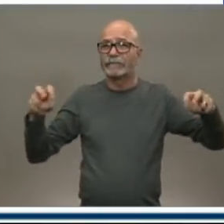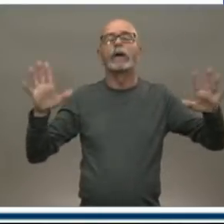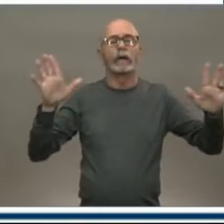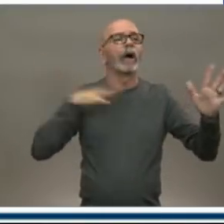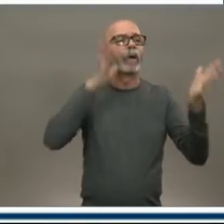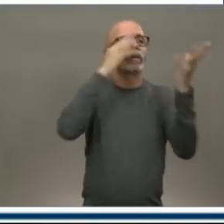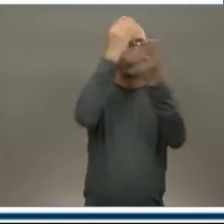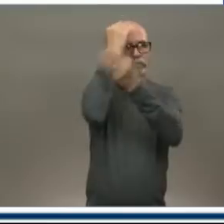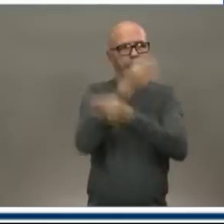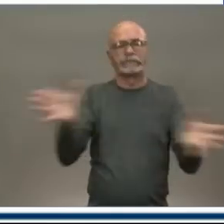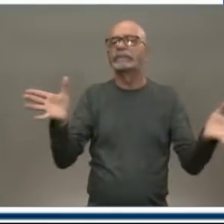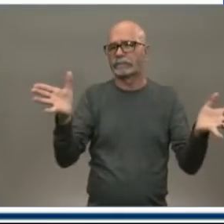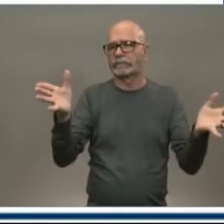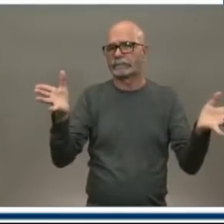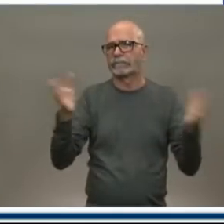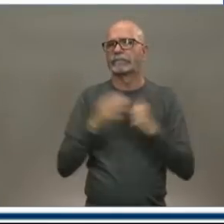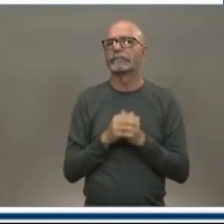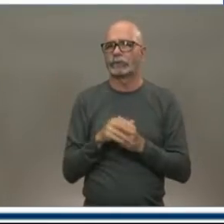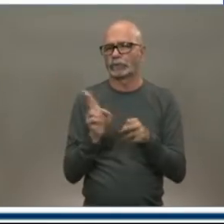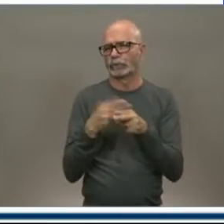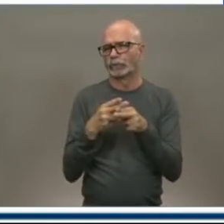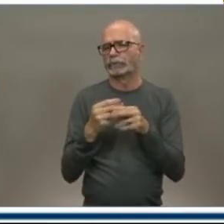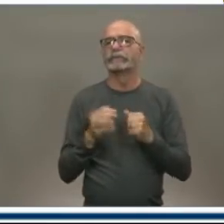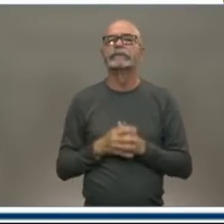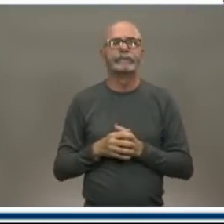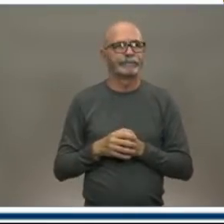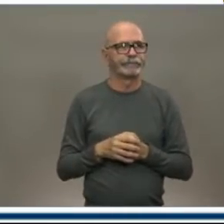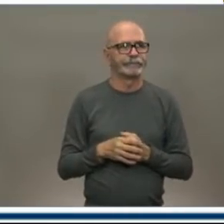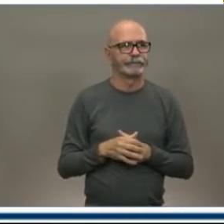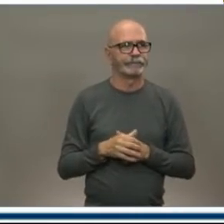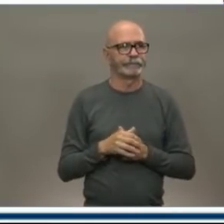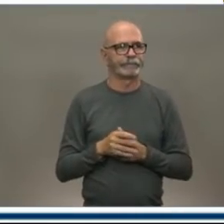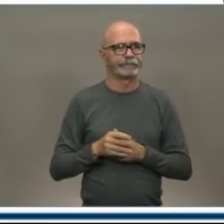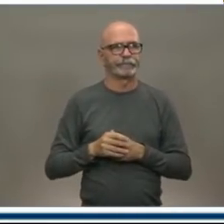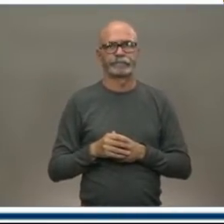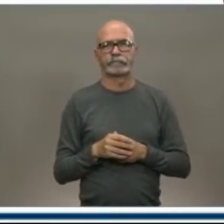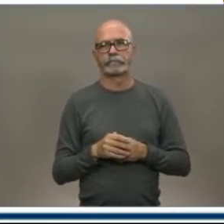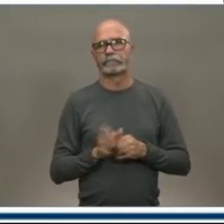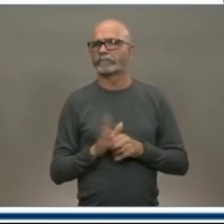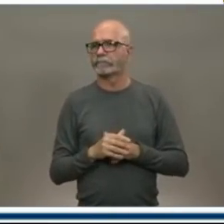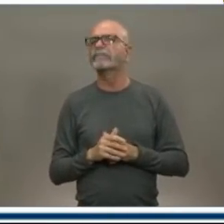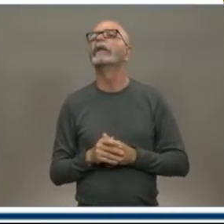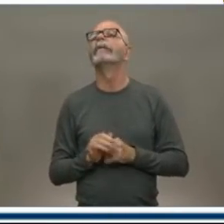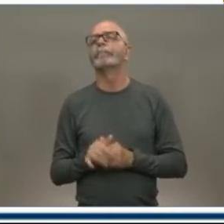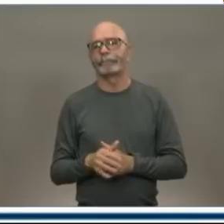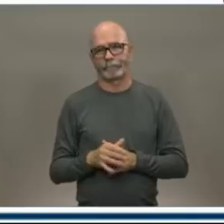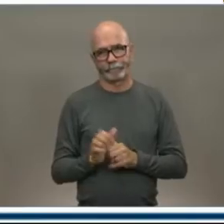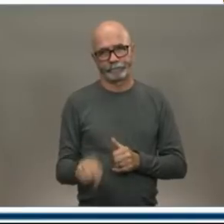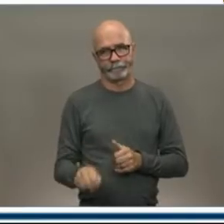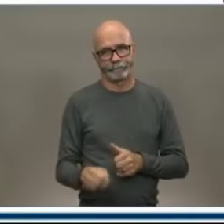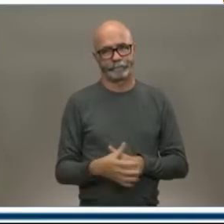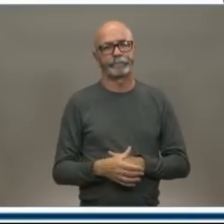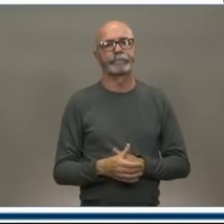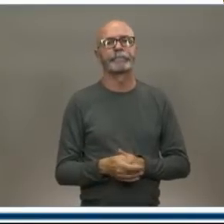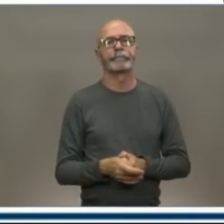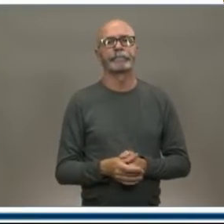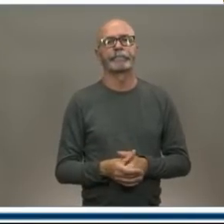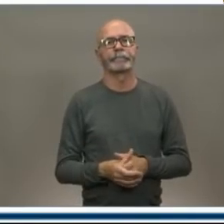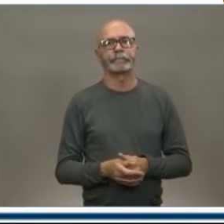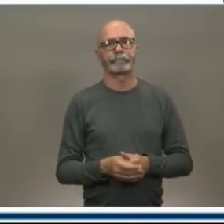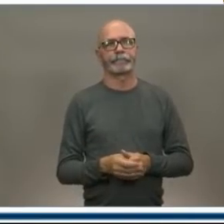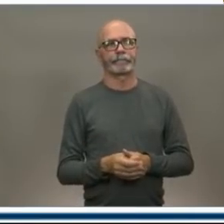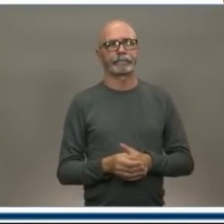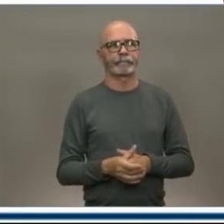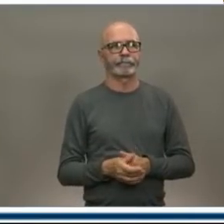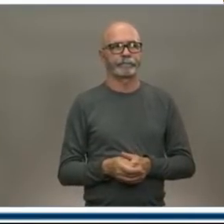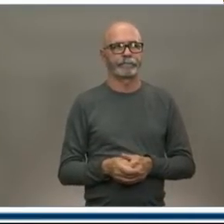Scotians, the opposition, soon. Go ahead with your follow-up, Sean. as you know, Premier, we're the only legislature in the country not to